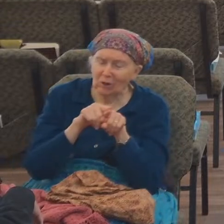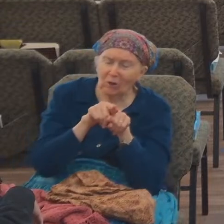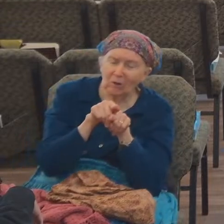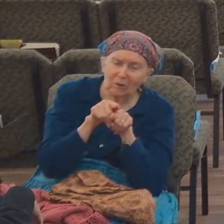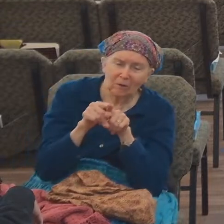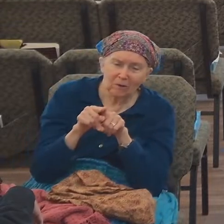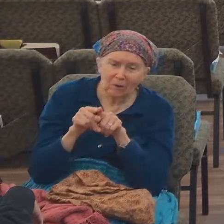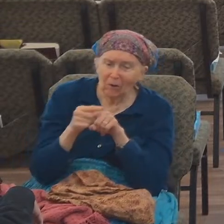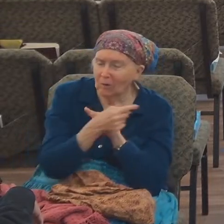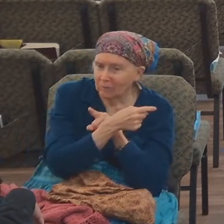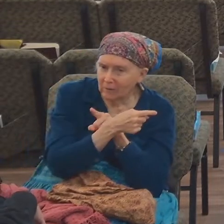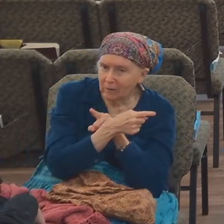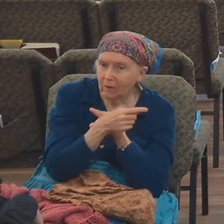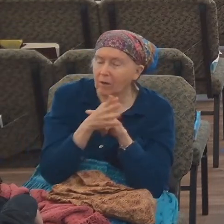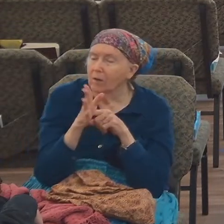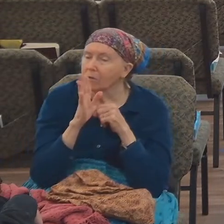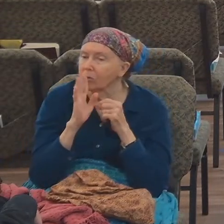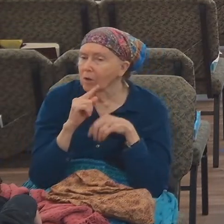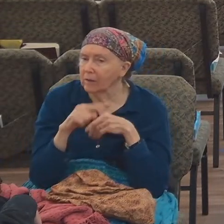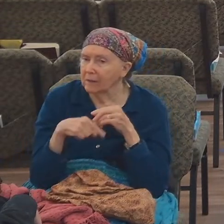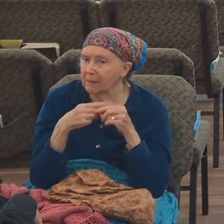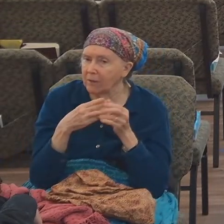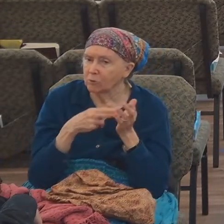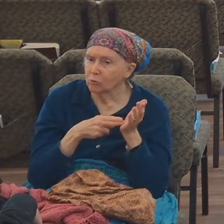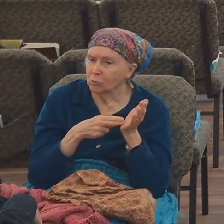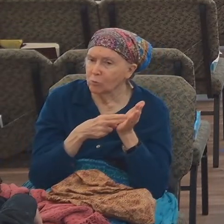talking about truth Mm-hmm. and